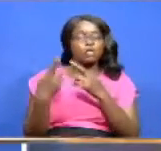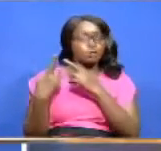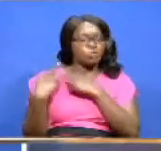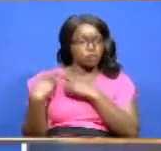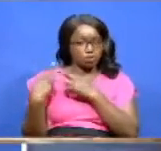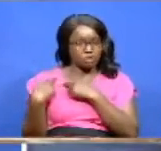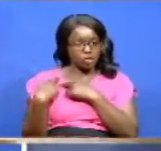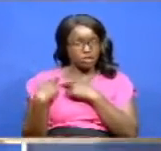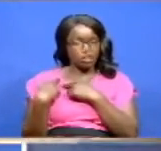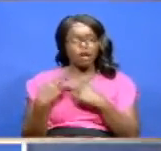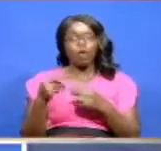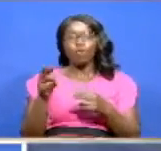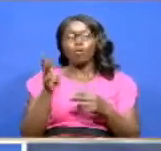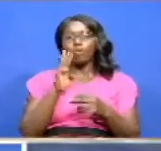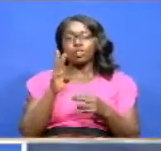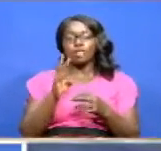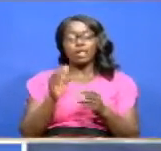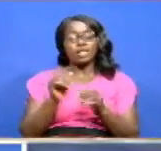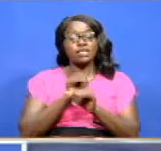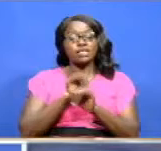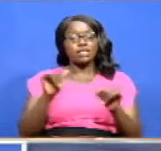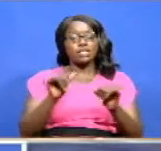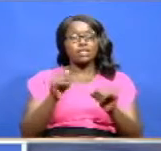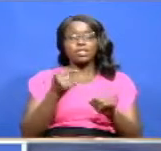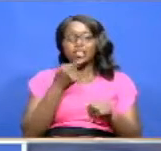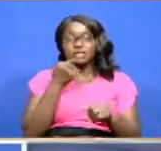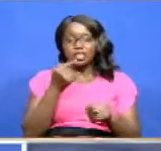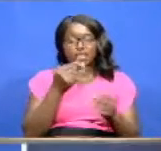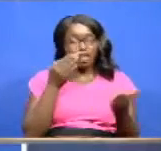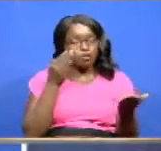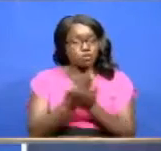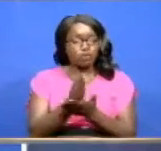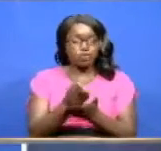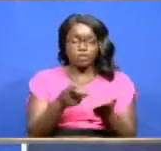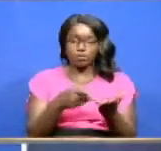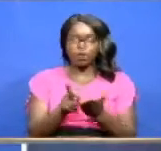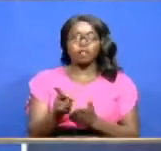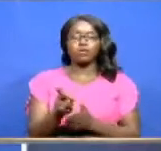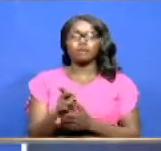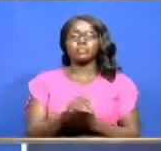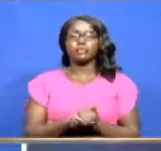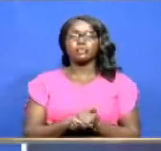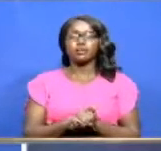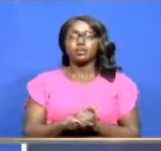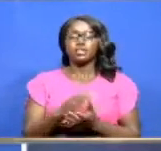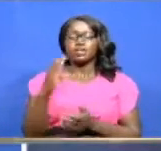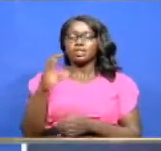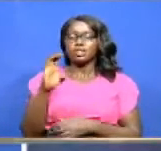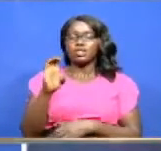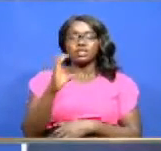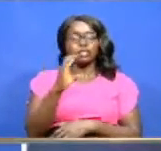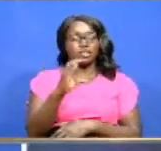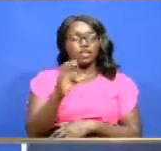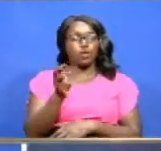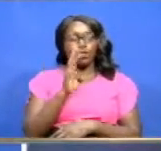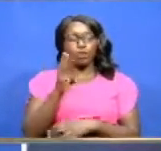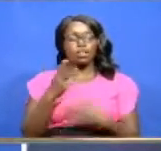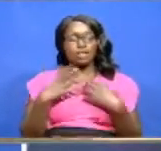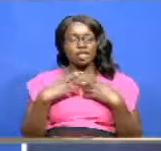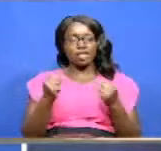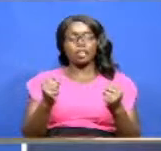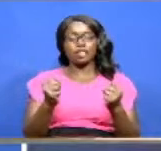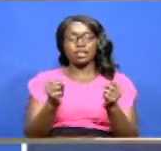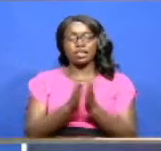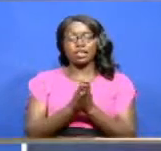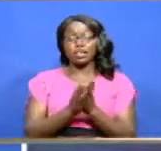charge of water and sanitation, who he argued approved the payment. CC for water, health and water